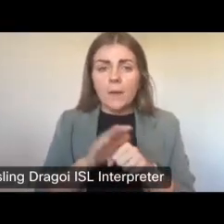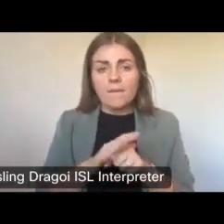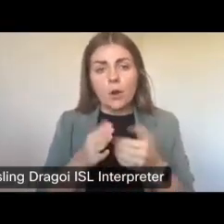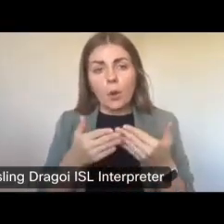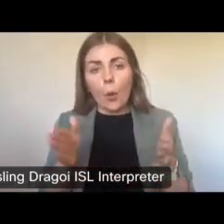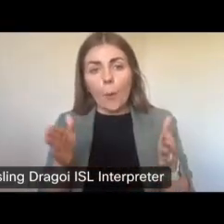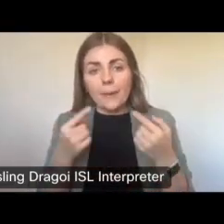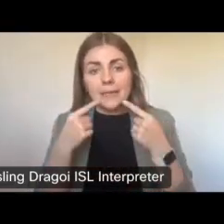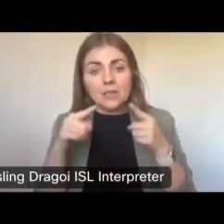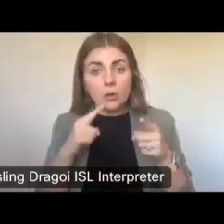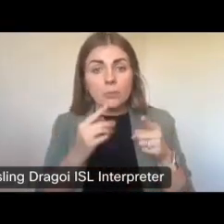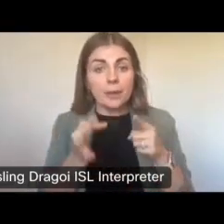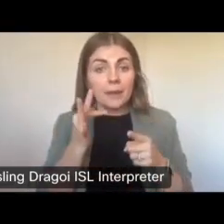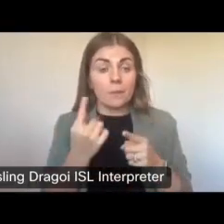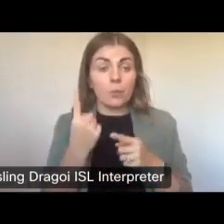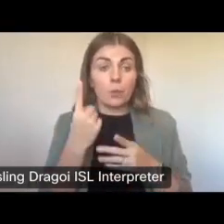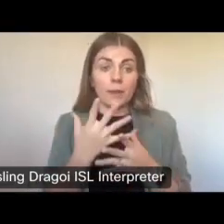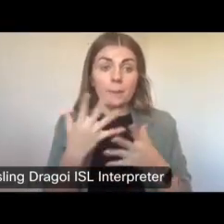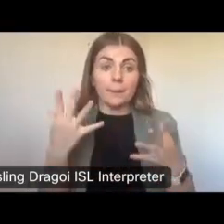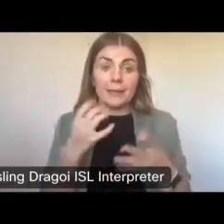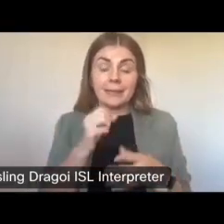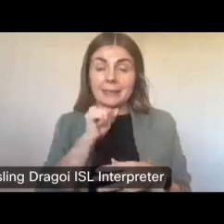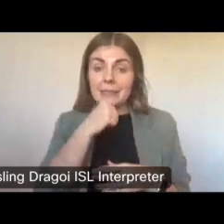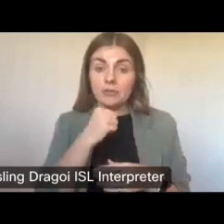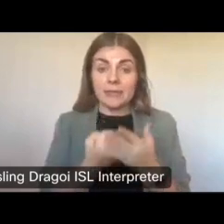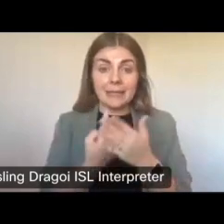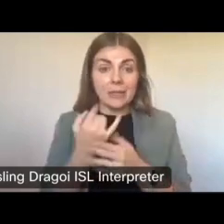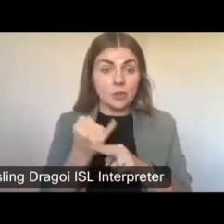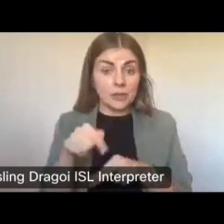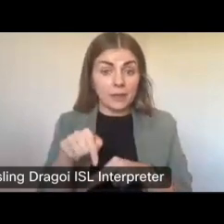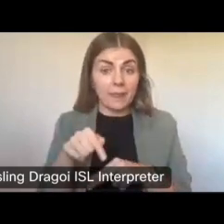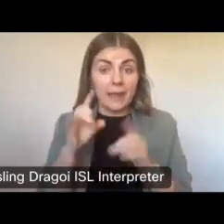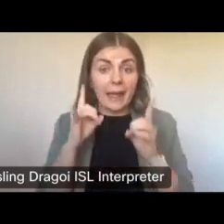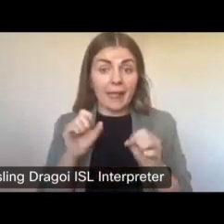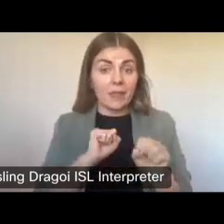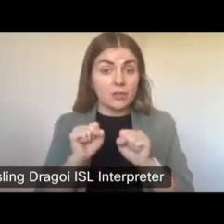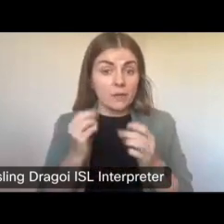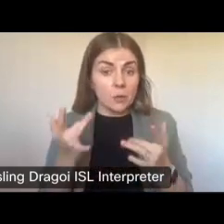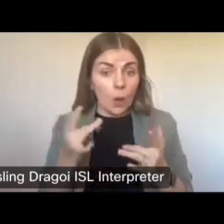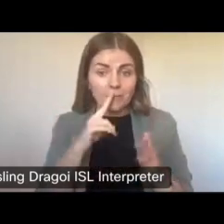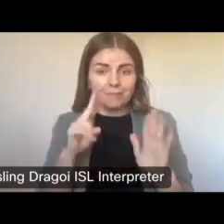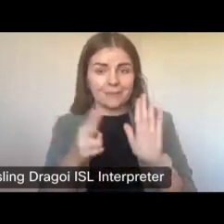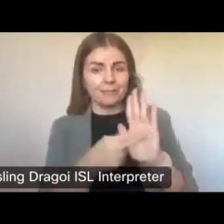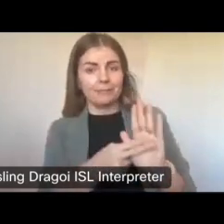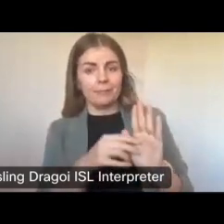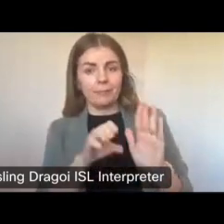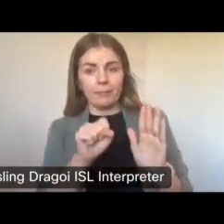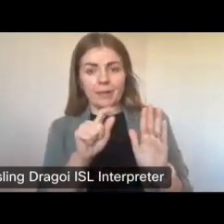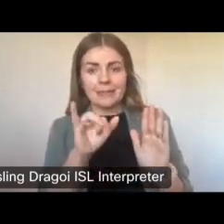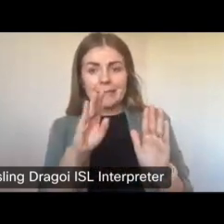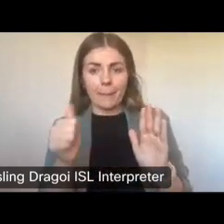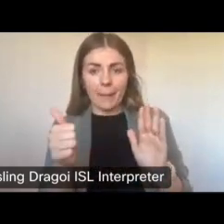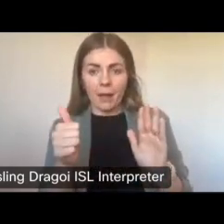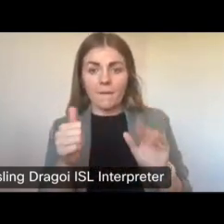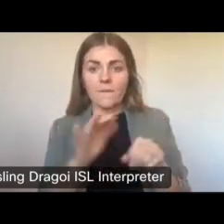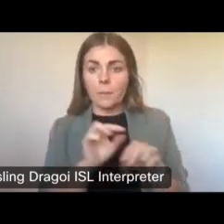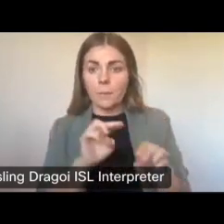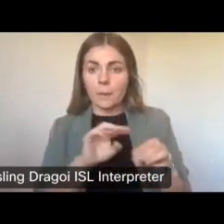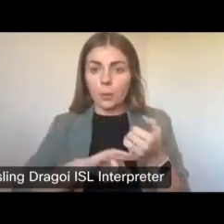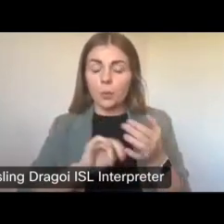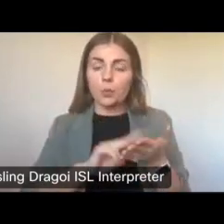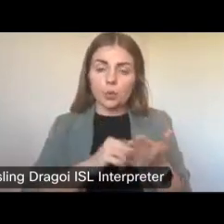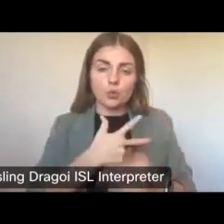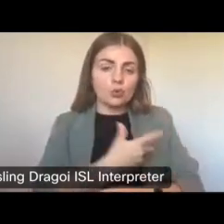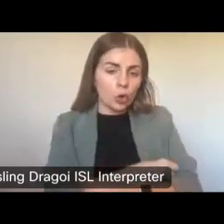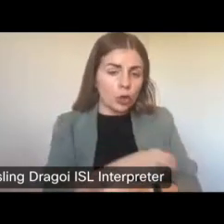of the most significant issues in the health service is stigma. And stigma against people who use drugs in particular, also against people experiencing homes, but people who use